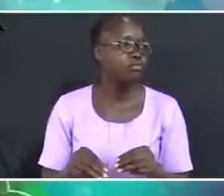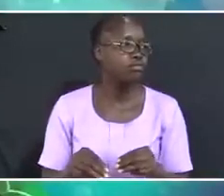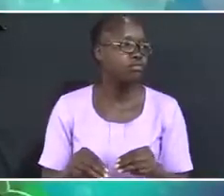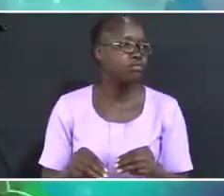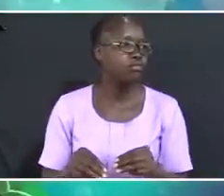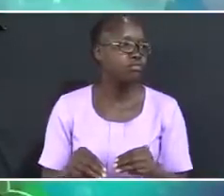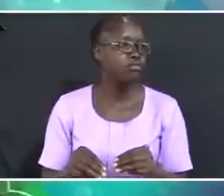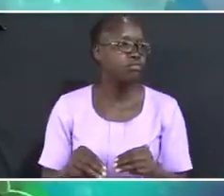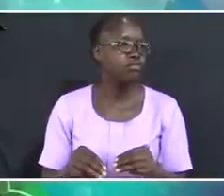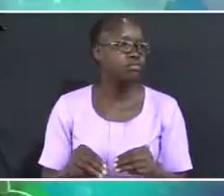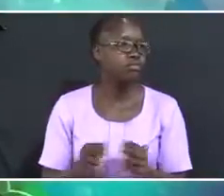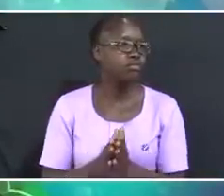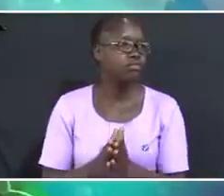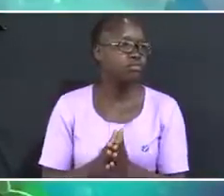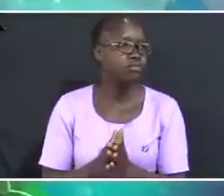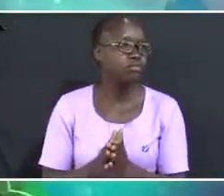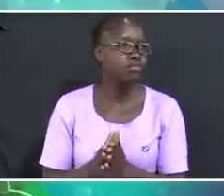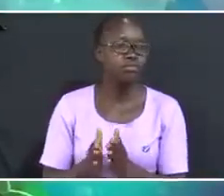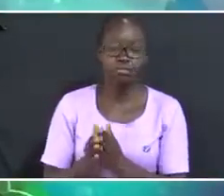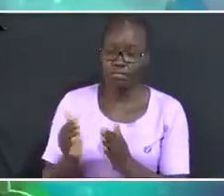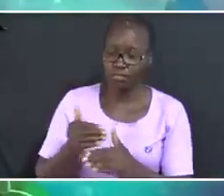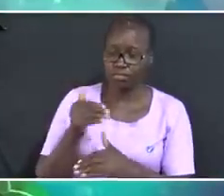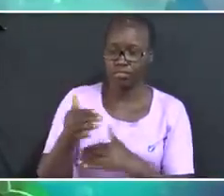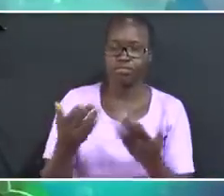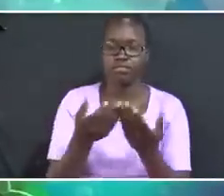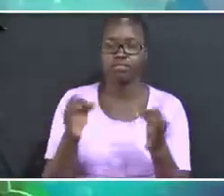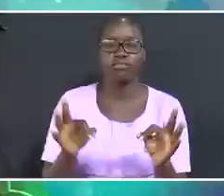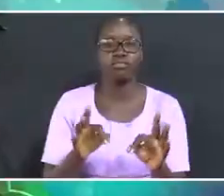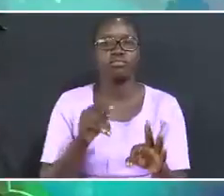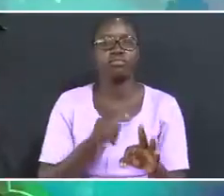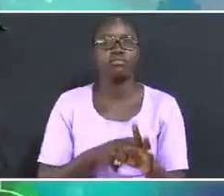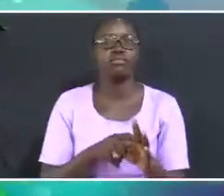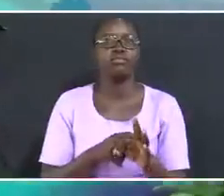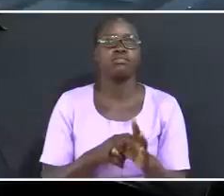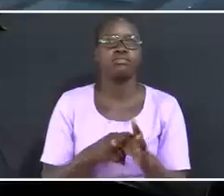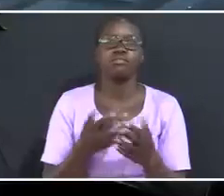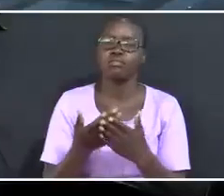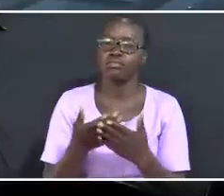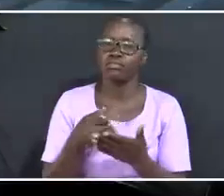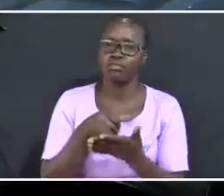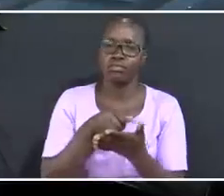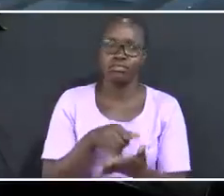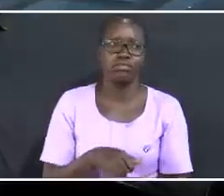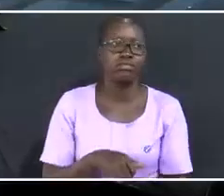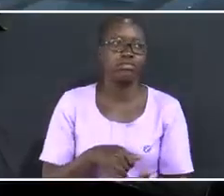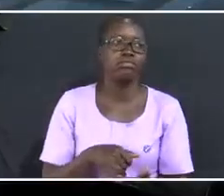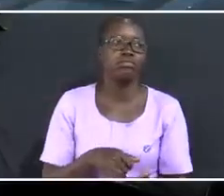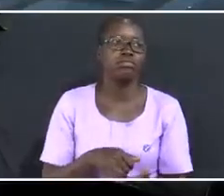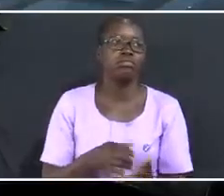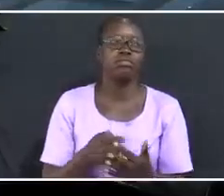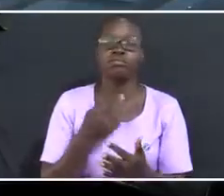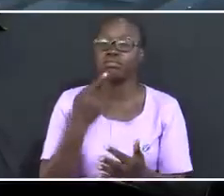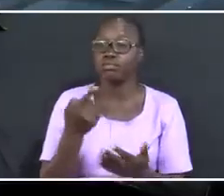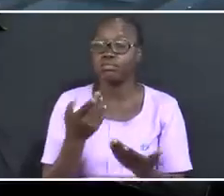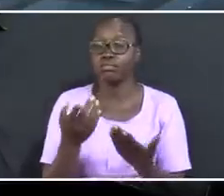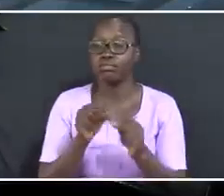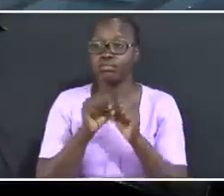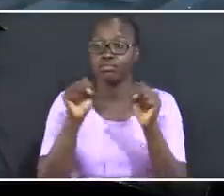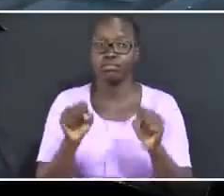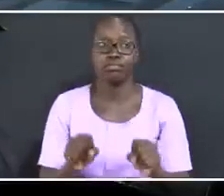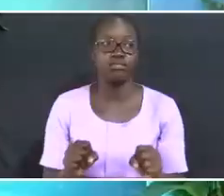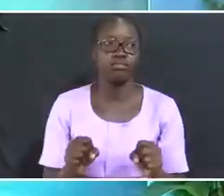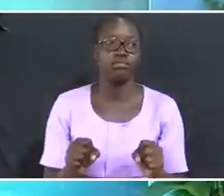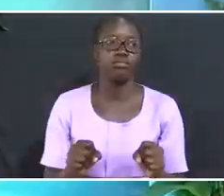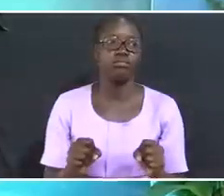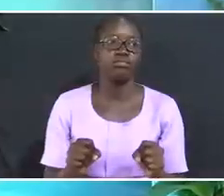How do we manage external freedom when it has been infringed into, and we have used all these systems?